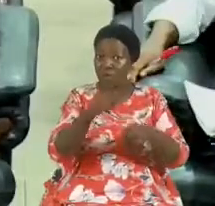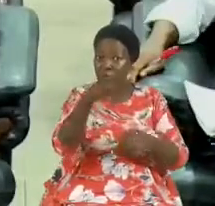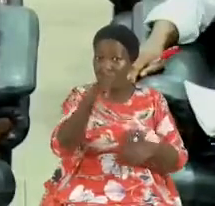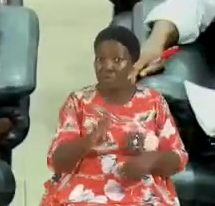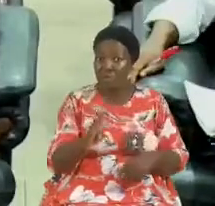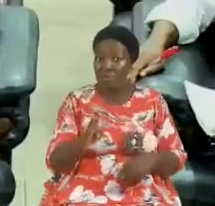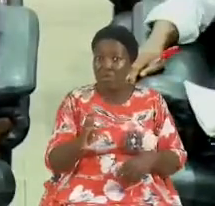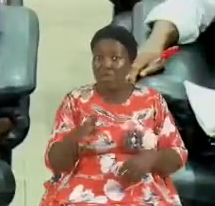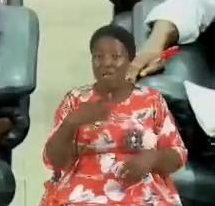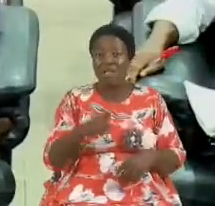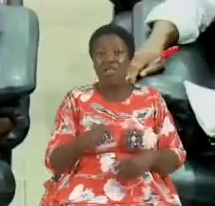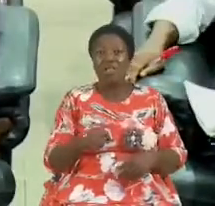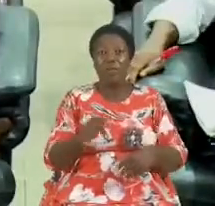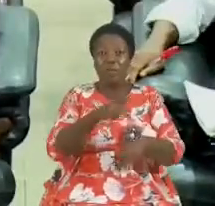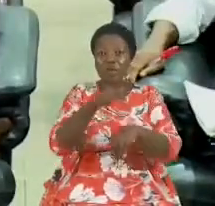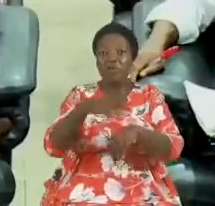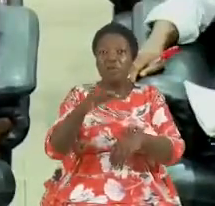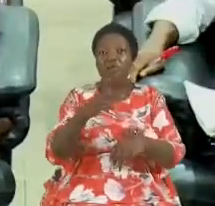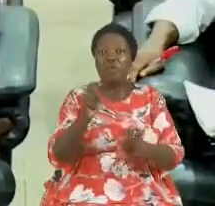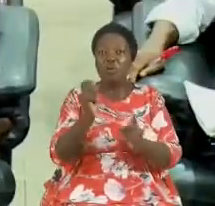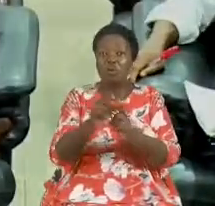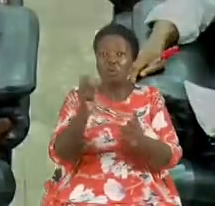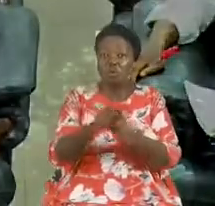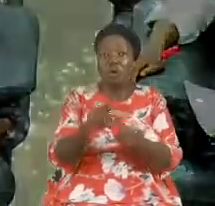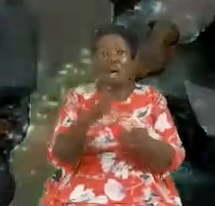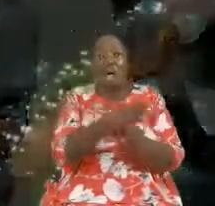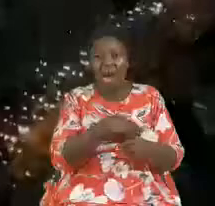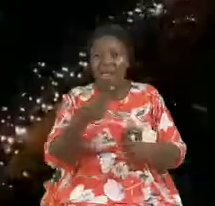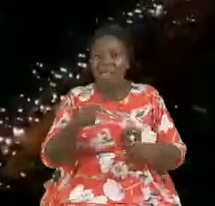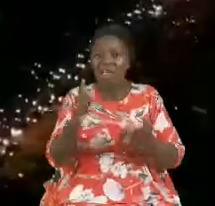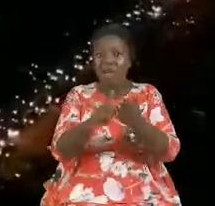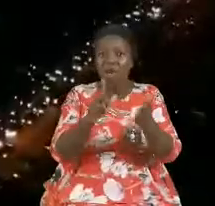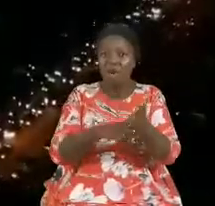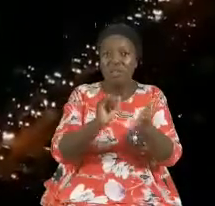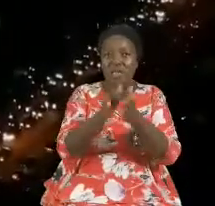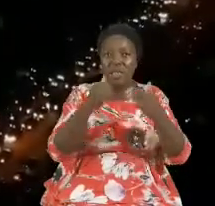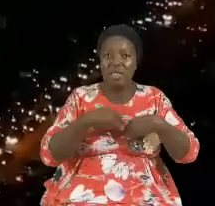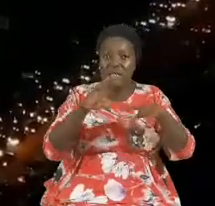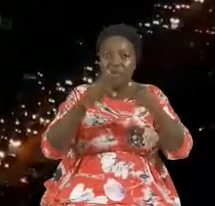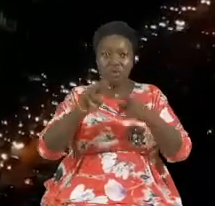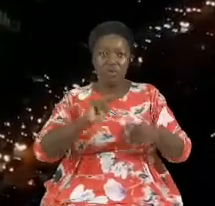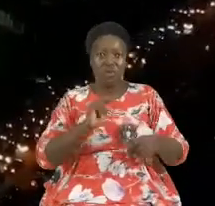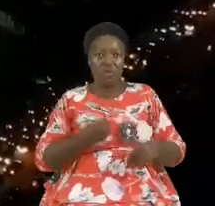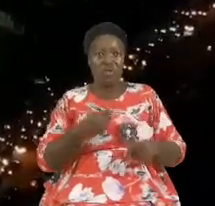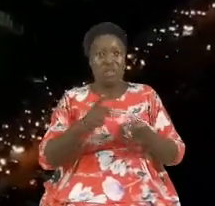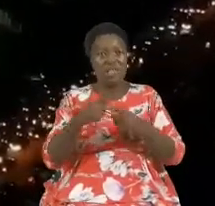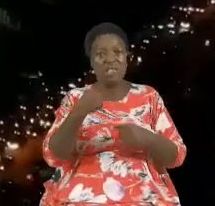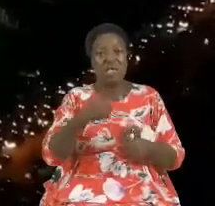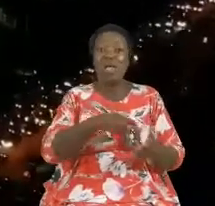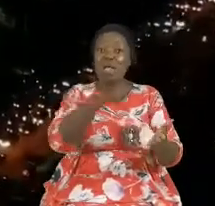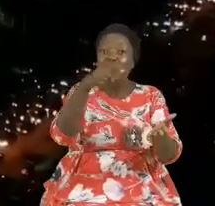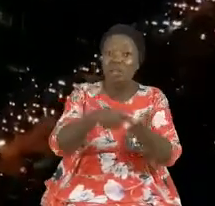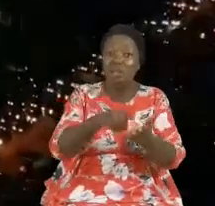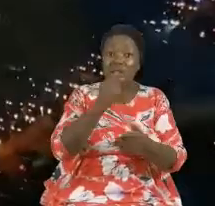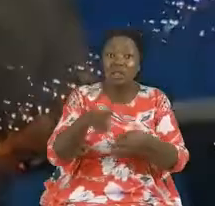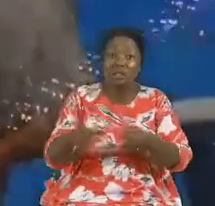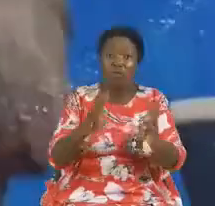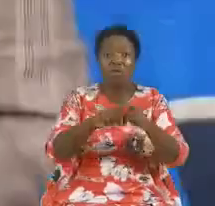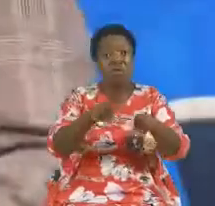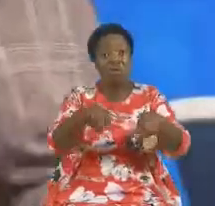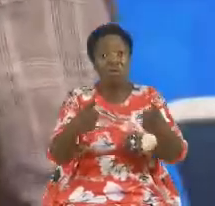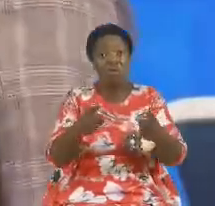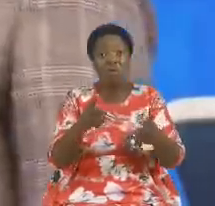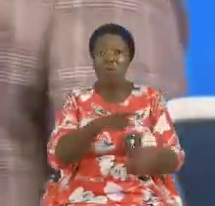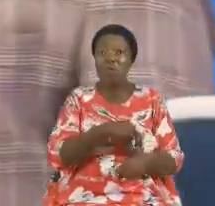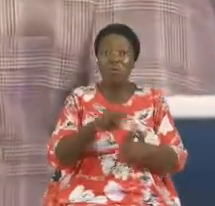if today you still don't accept the word of God, the principles of the word, and the law that he has